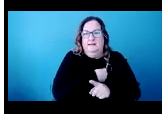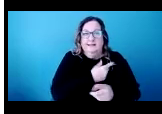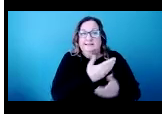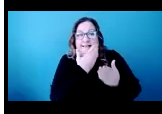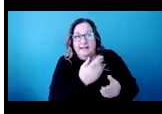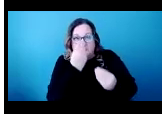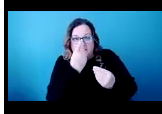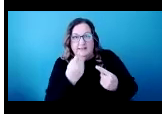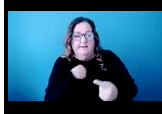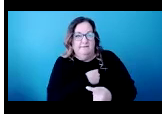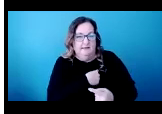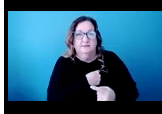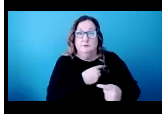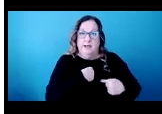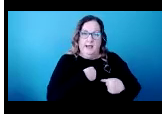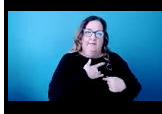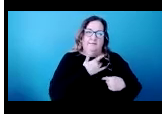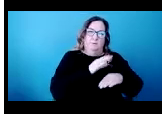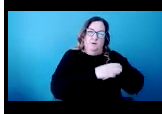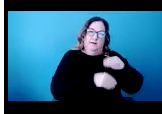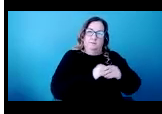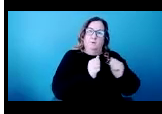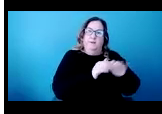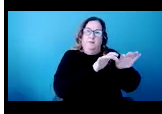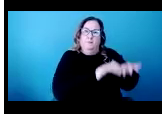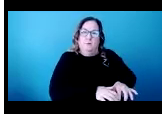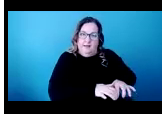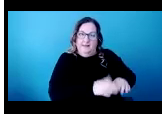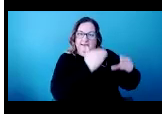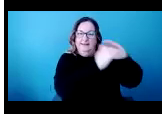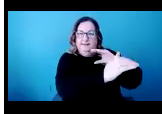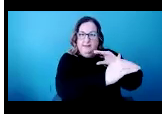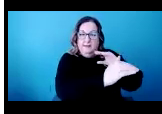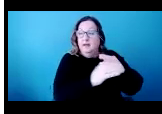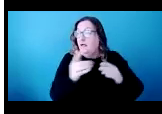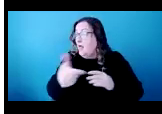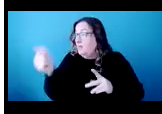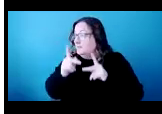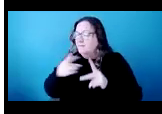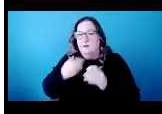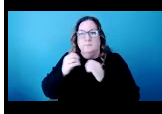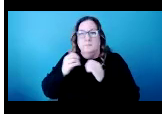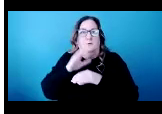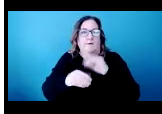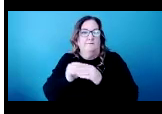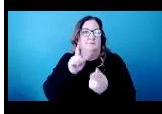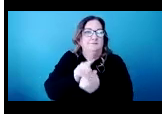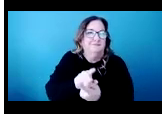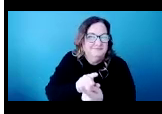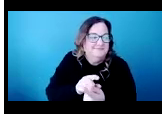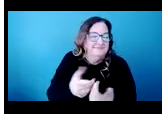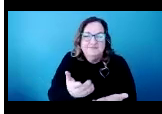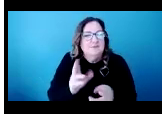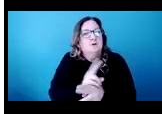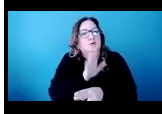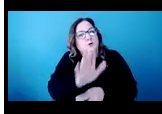like that. I can do that. But it's just using your skills and where